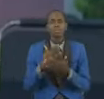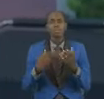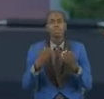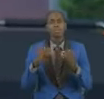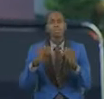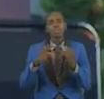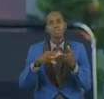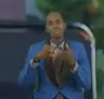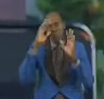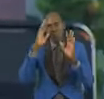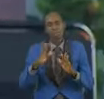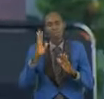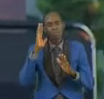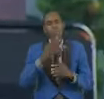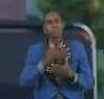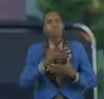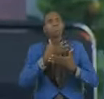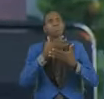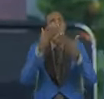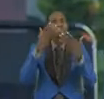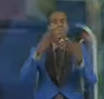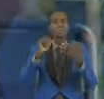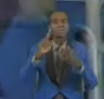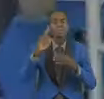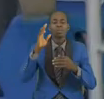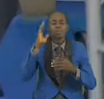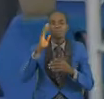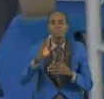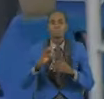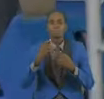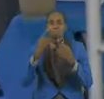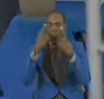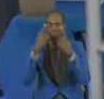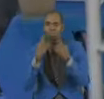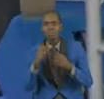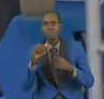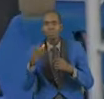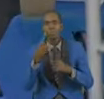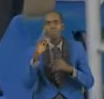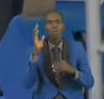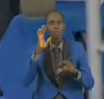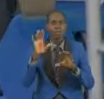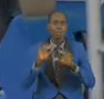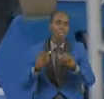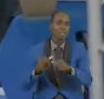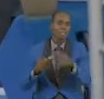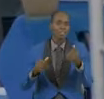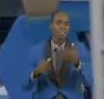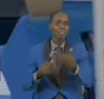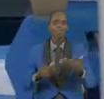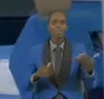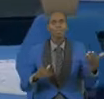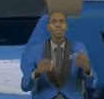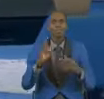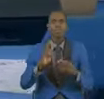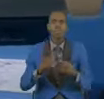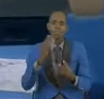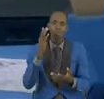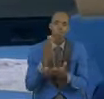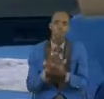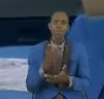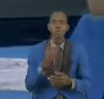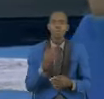another one will cry, another one will do another thing to shut the lecturers